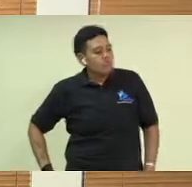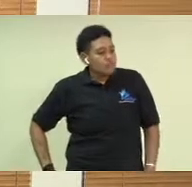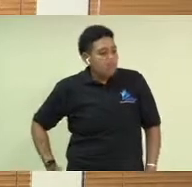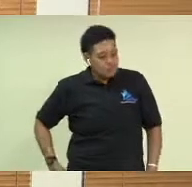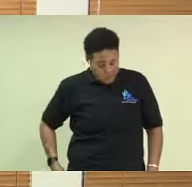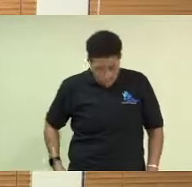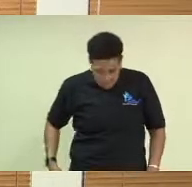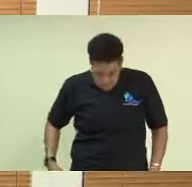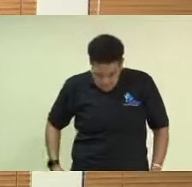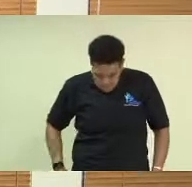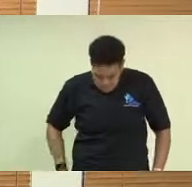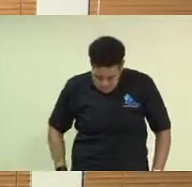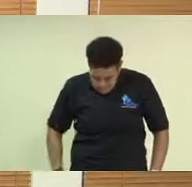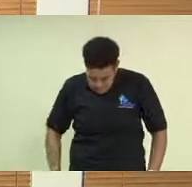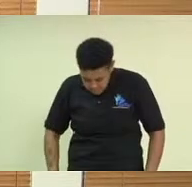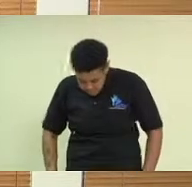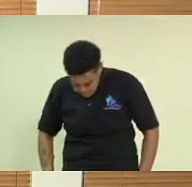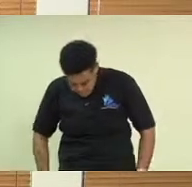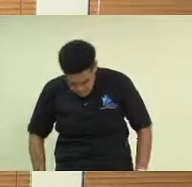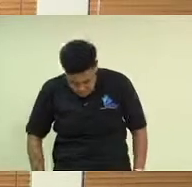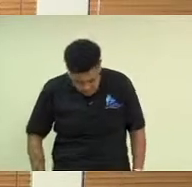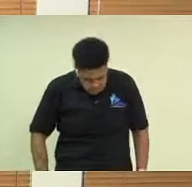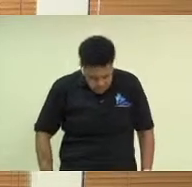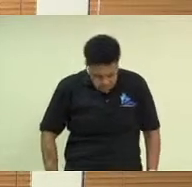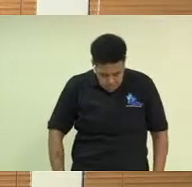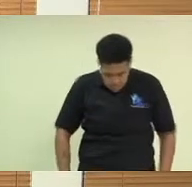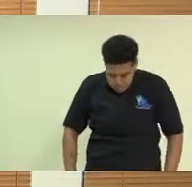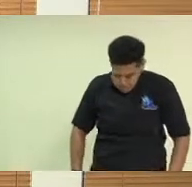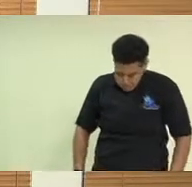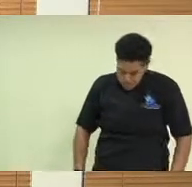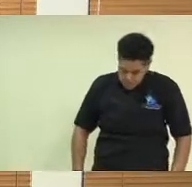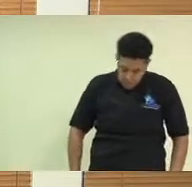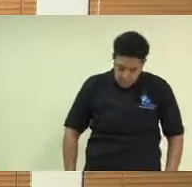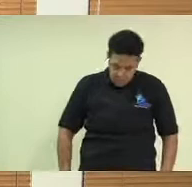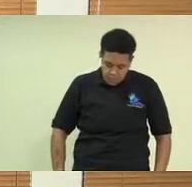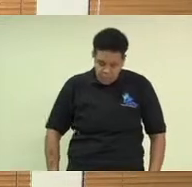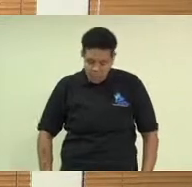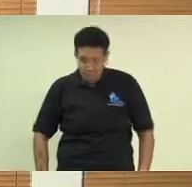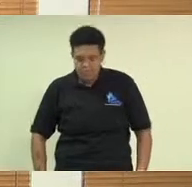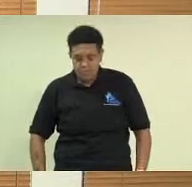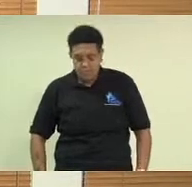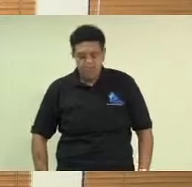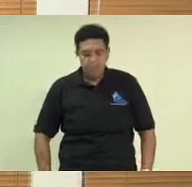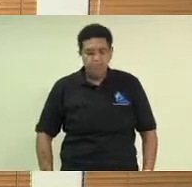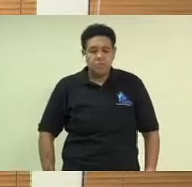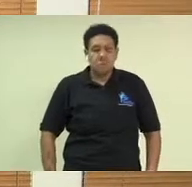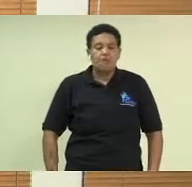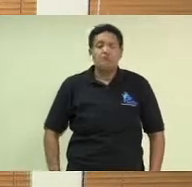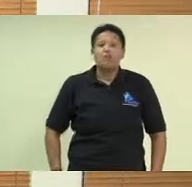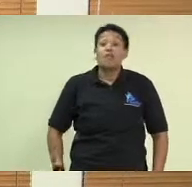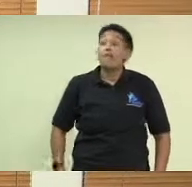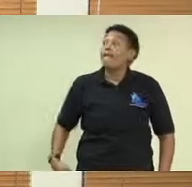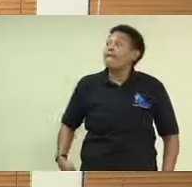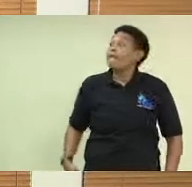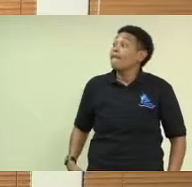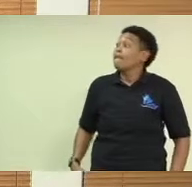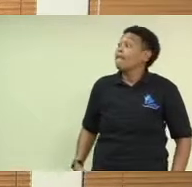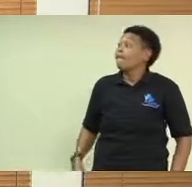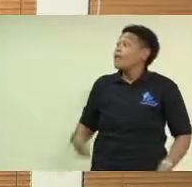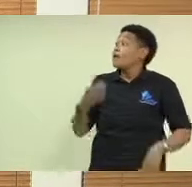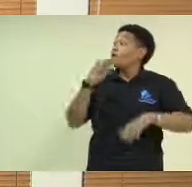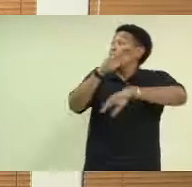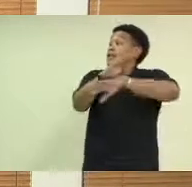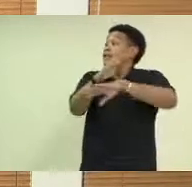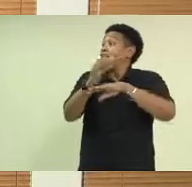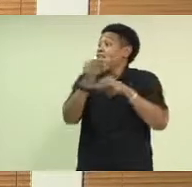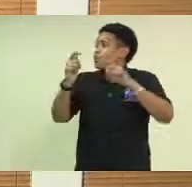Hi, good evening. Thank you, Minister. Good evening, everyone. I am just going to put up a few slides that are just going to